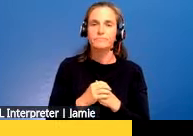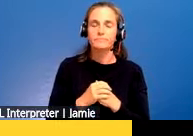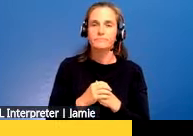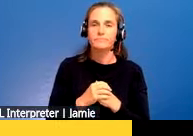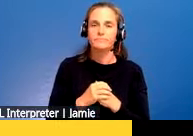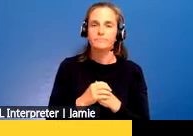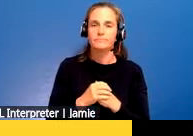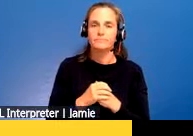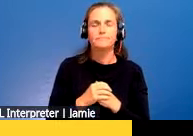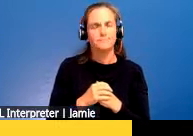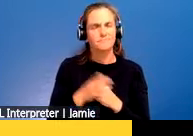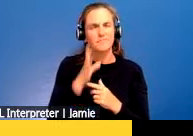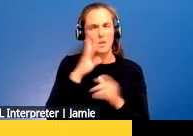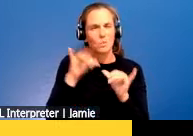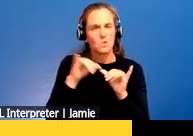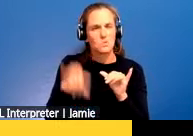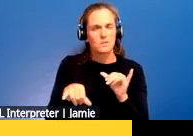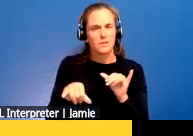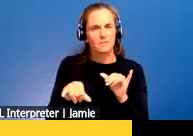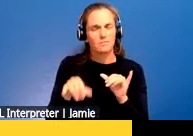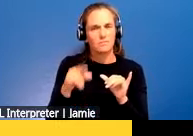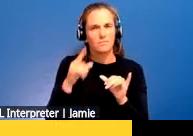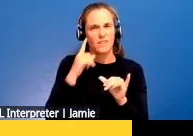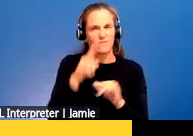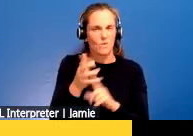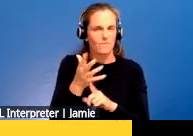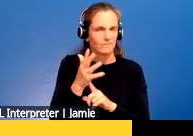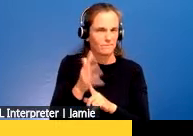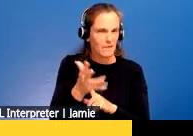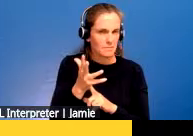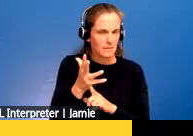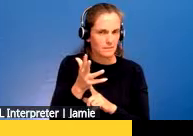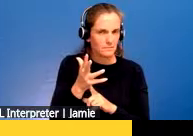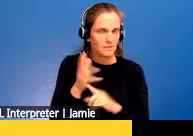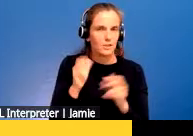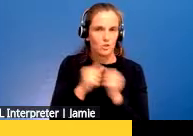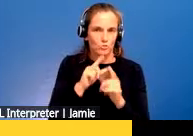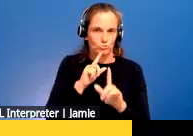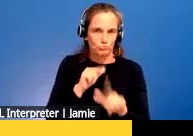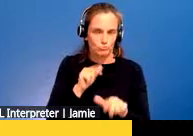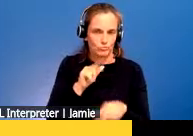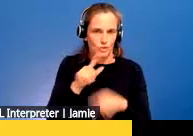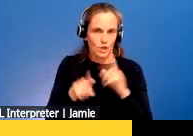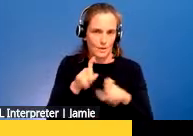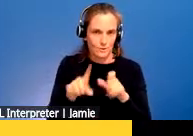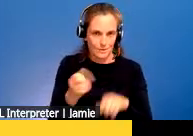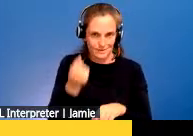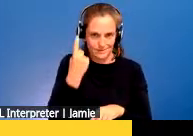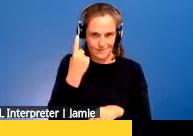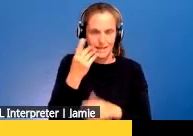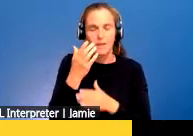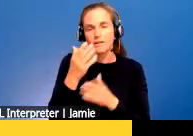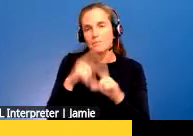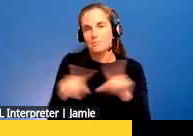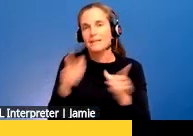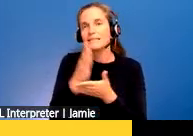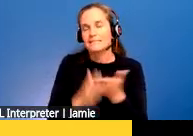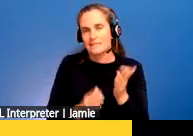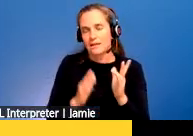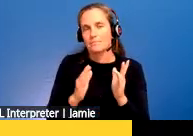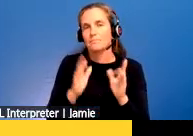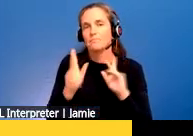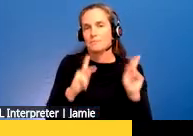We will stay on for about 5 more minutes to try to get through questions. We understand that a lot of people may need to drop off right as we get to 1